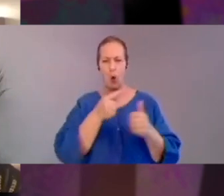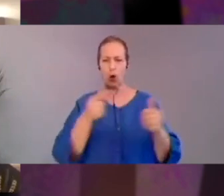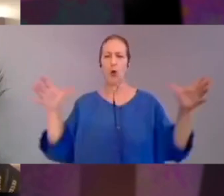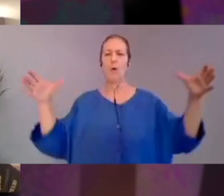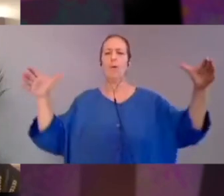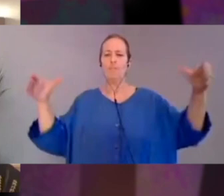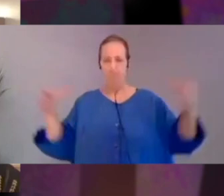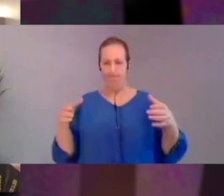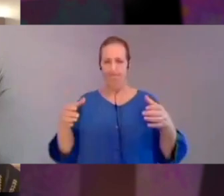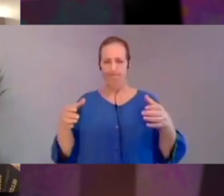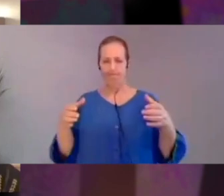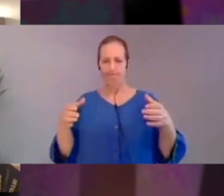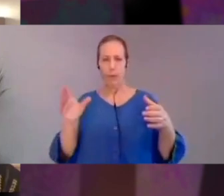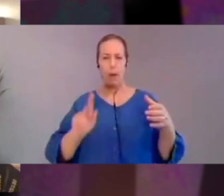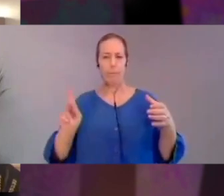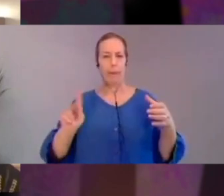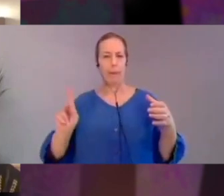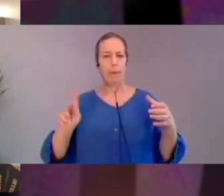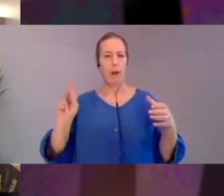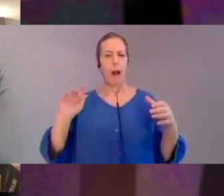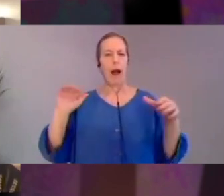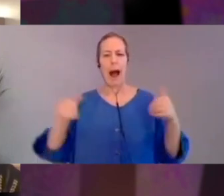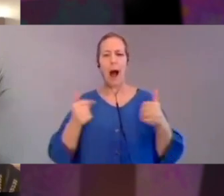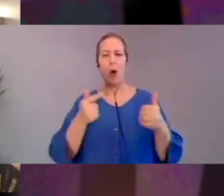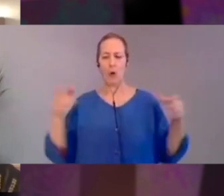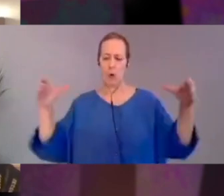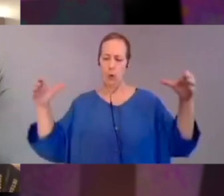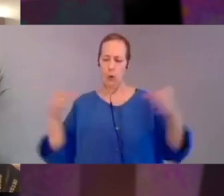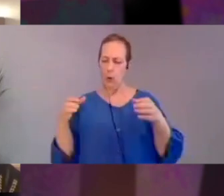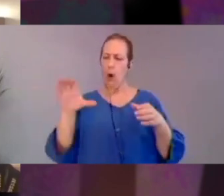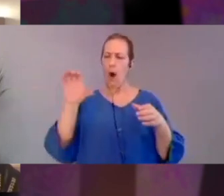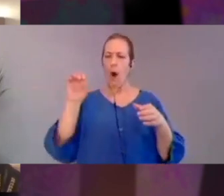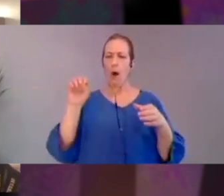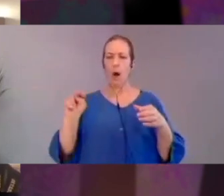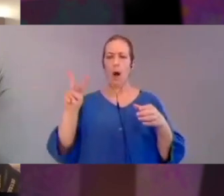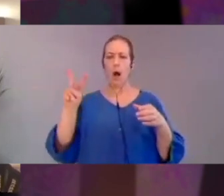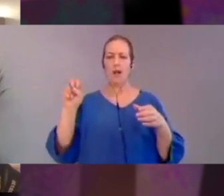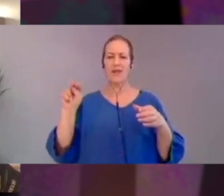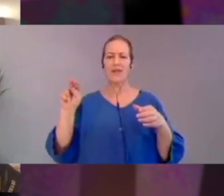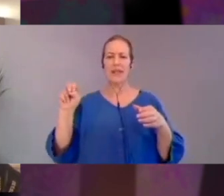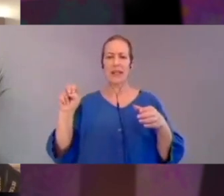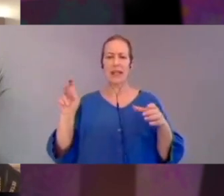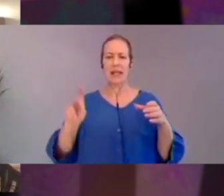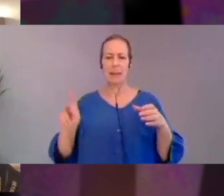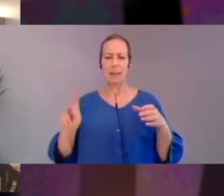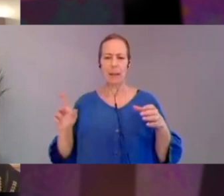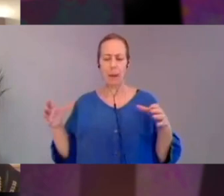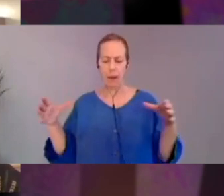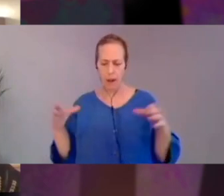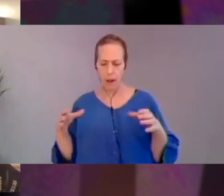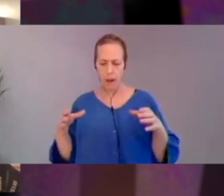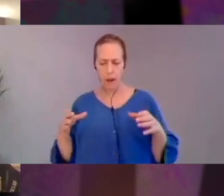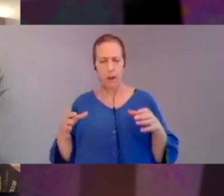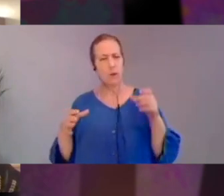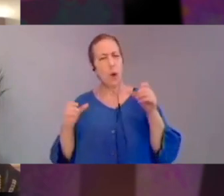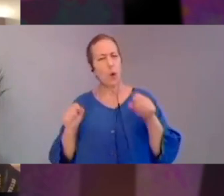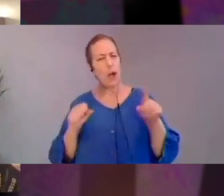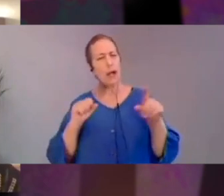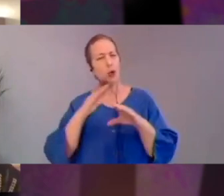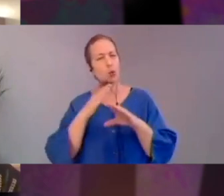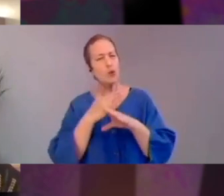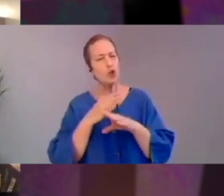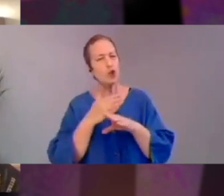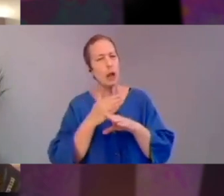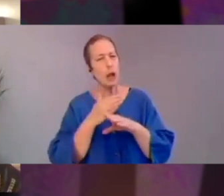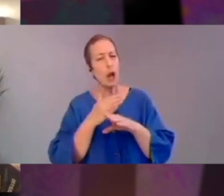there specific moments when you began to notice approaches of gathering that influence the ways that you work, both just